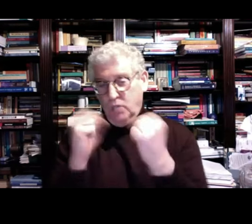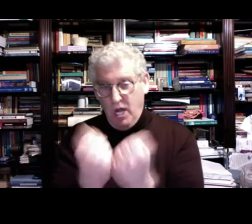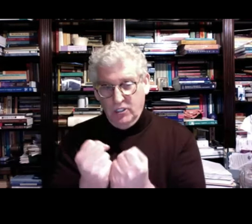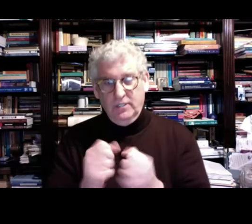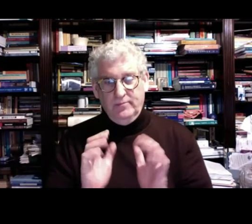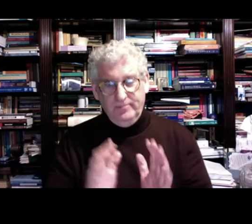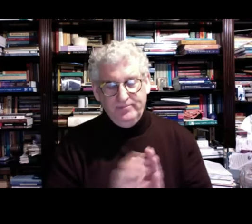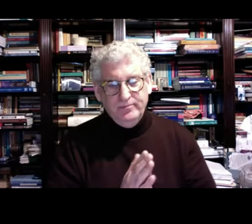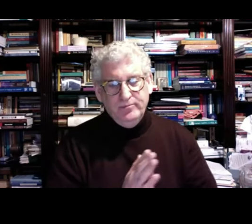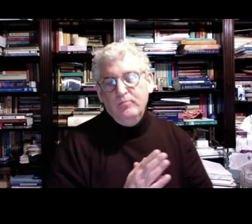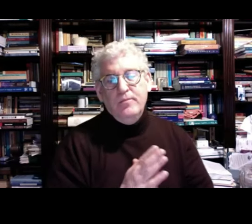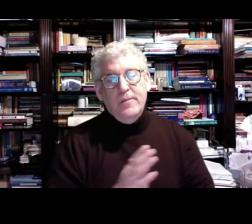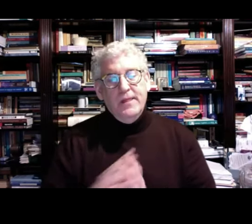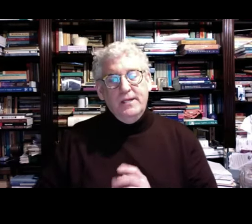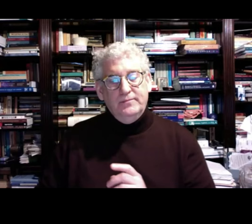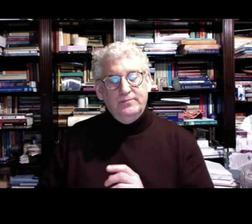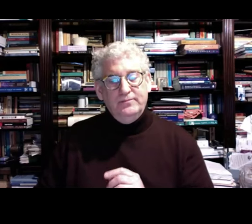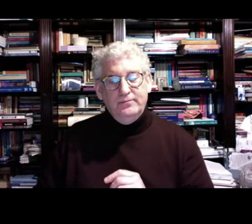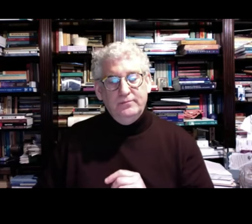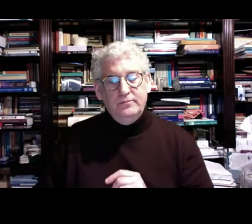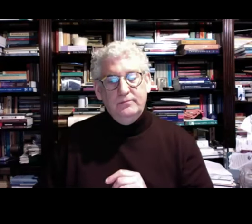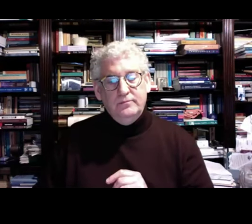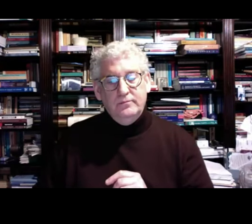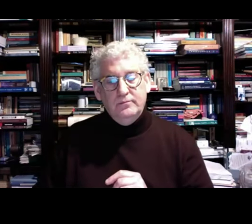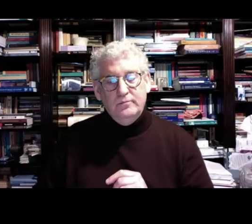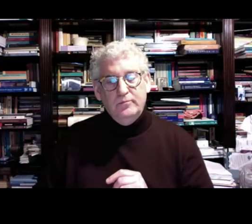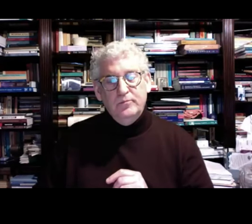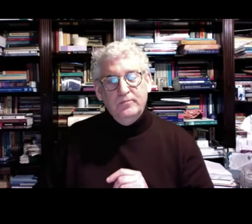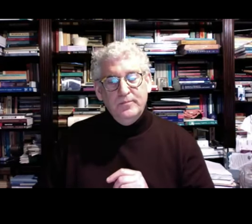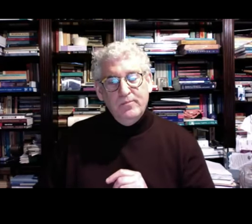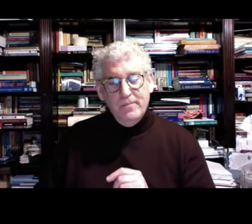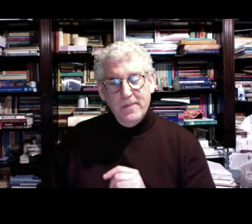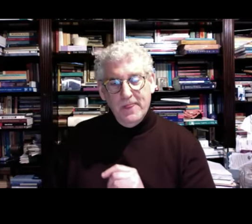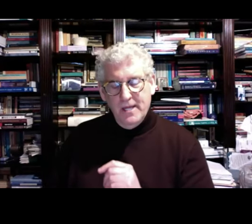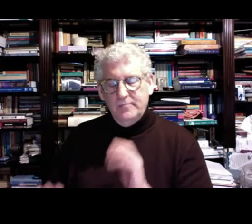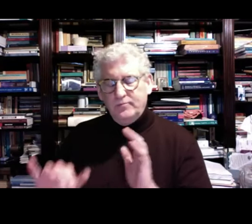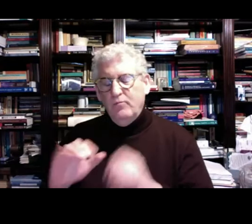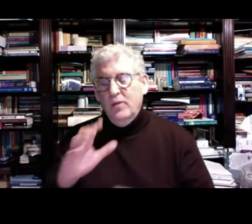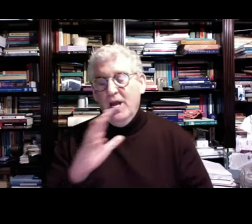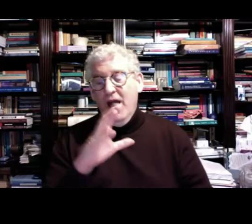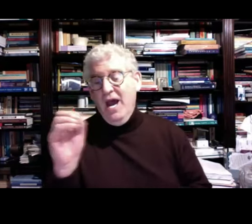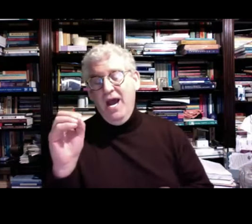of Staten Island, the president of the college, and those who have kept this going.